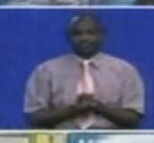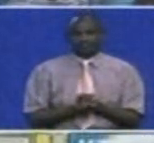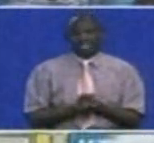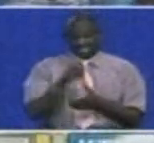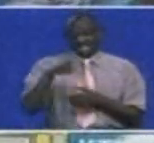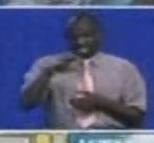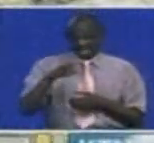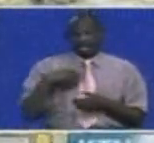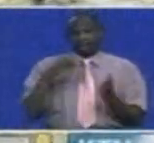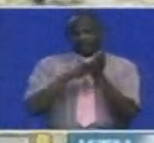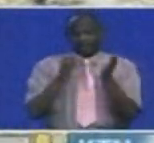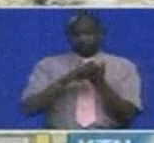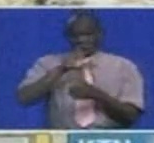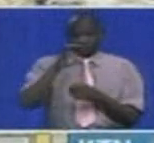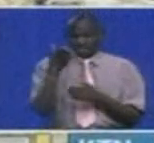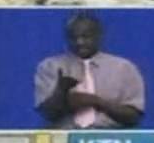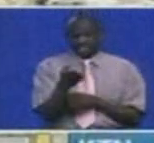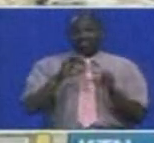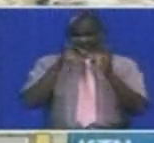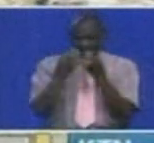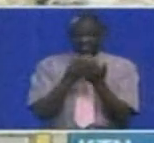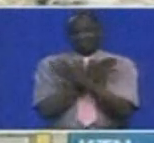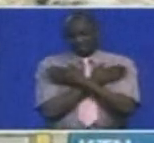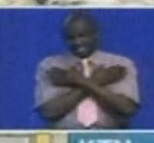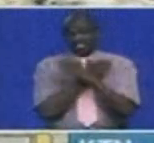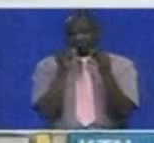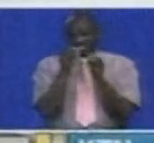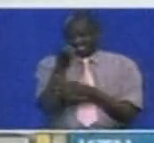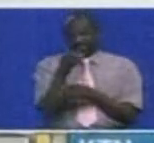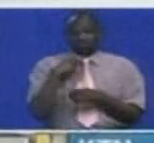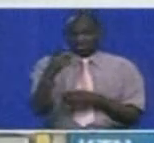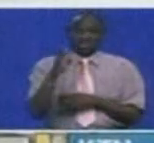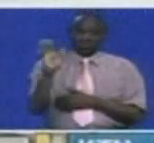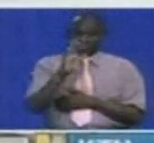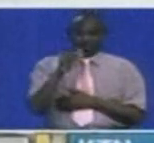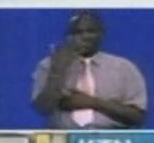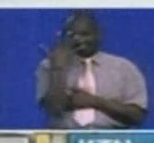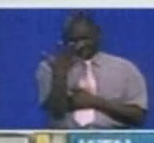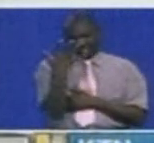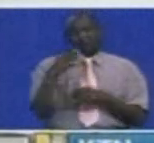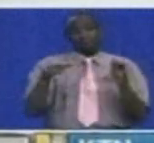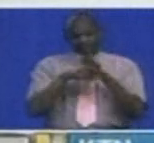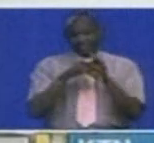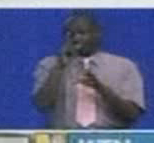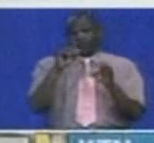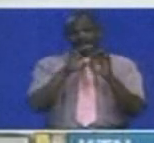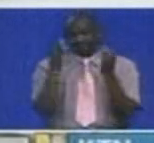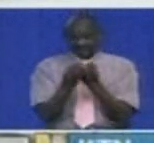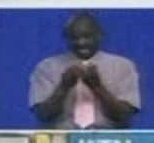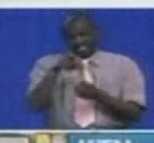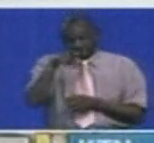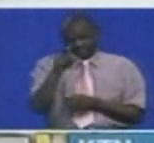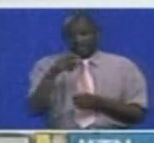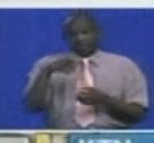Kangundo, Machakos County. Family and friends gathered to bid farewell to five members of one family who were among